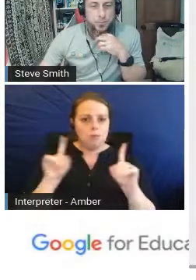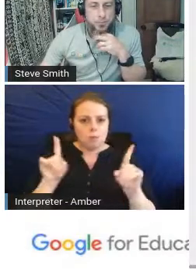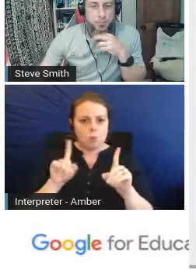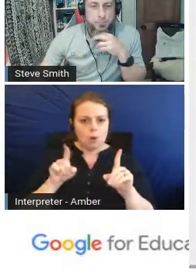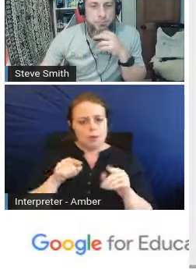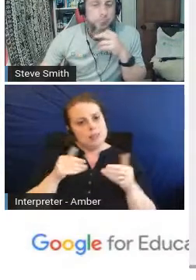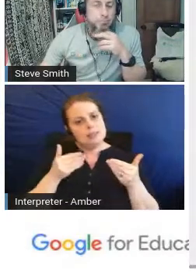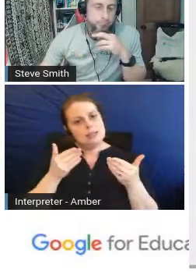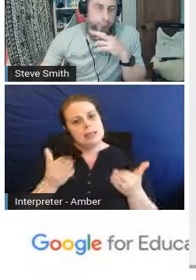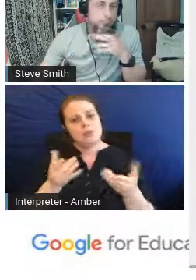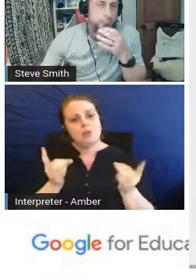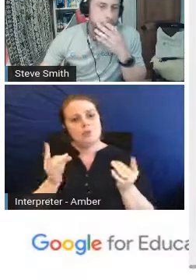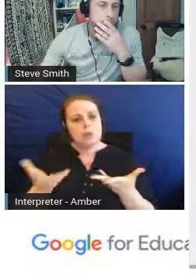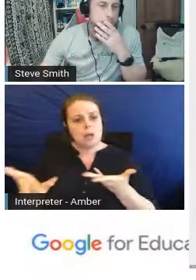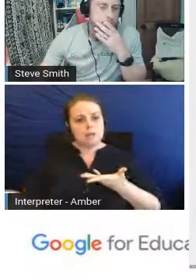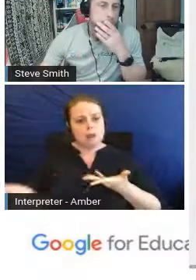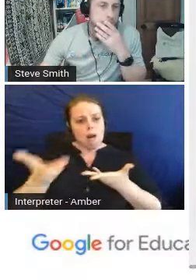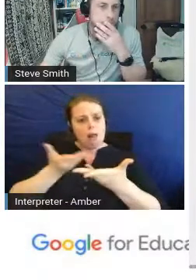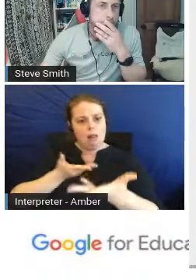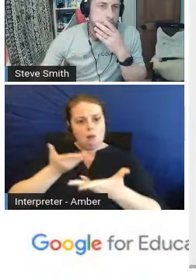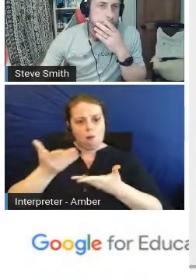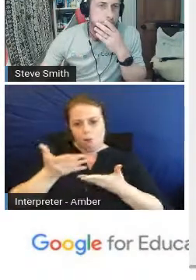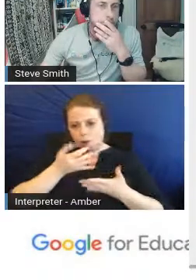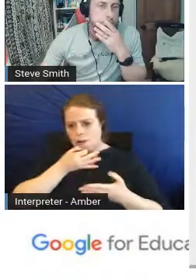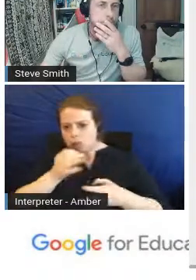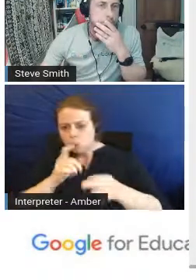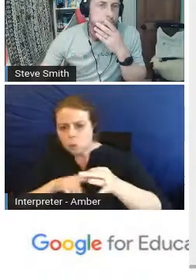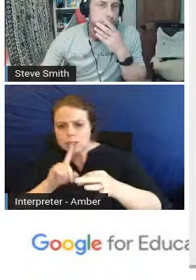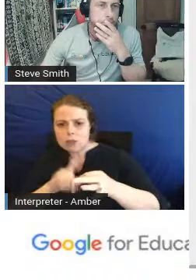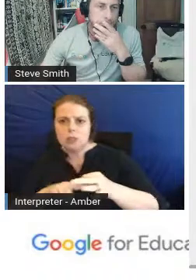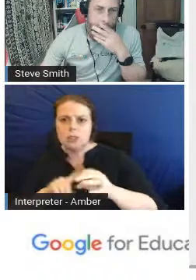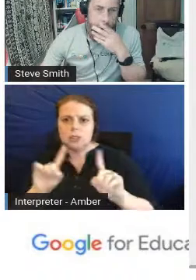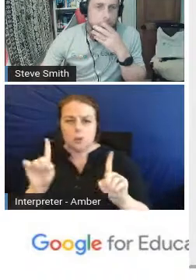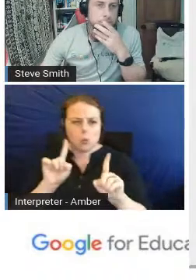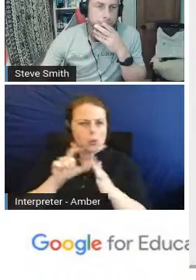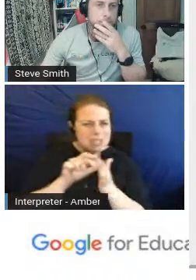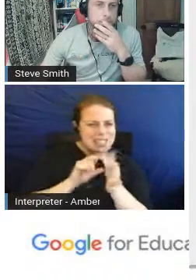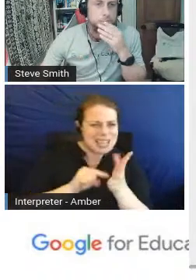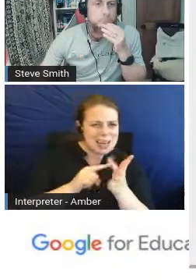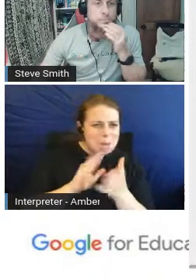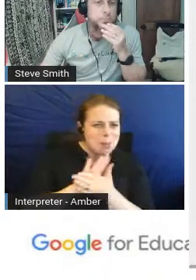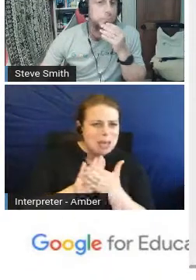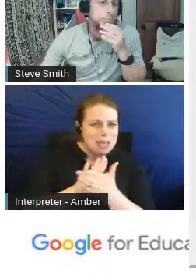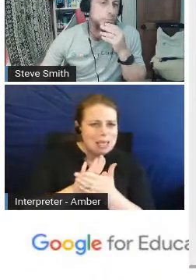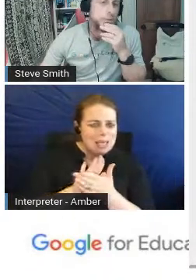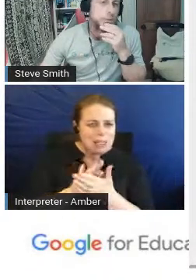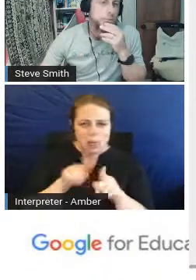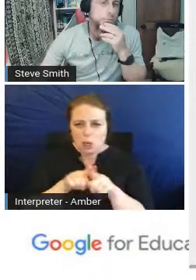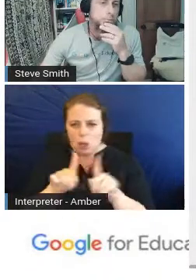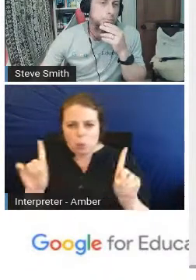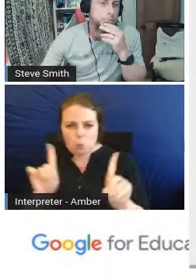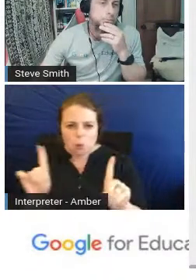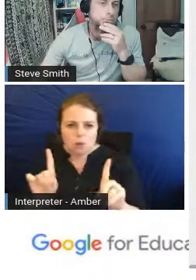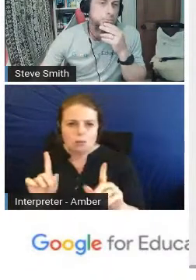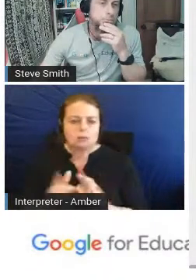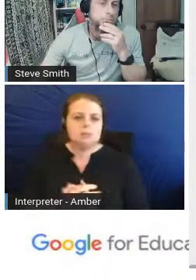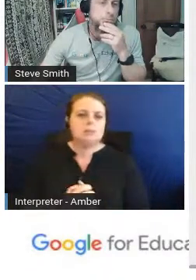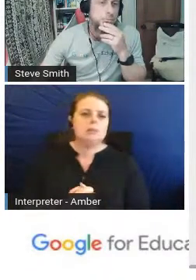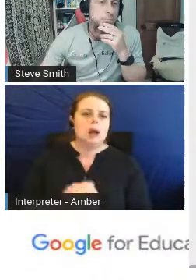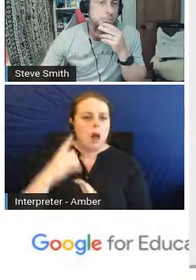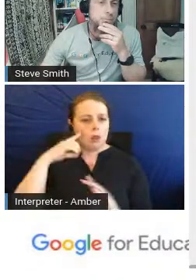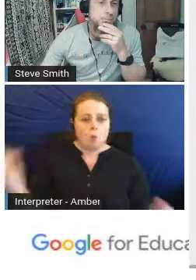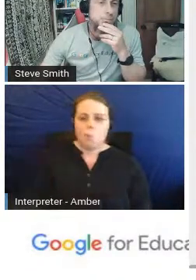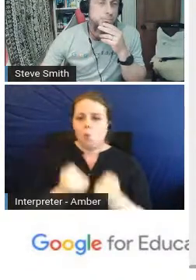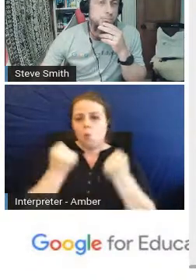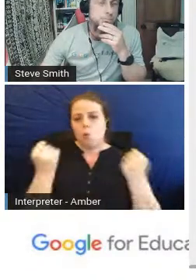start a dialogue and ask questions like, what's this data telling me? What am I learning from it? I think it's such a powerful thing.